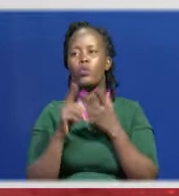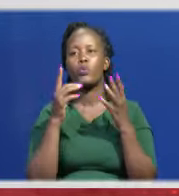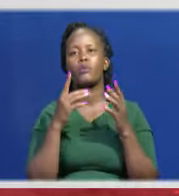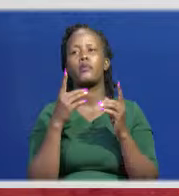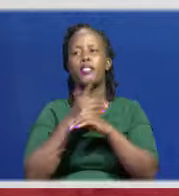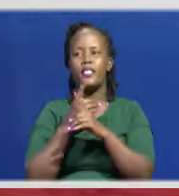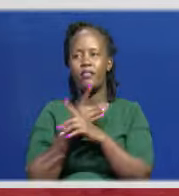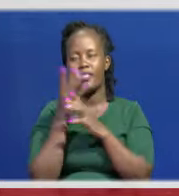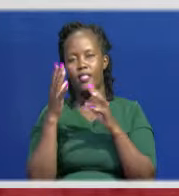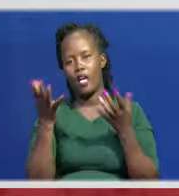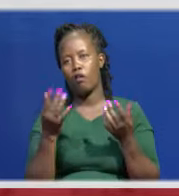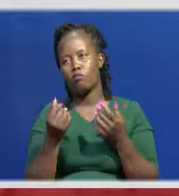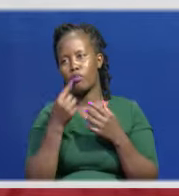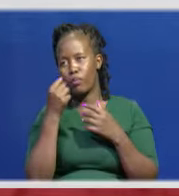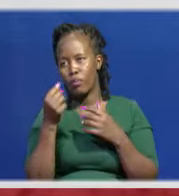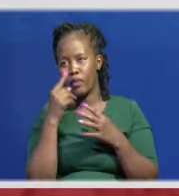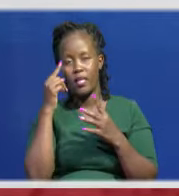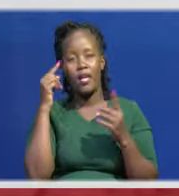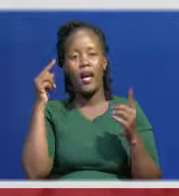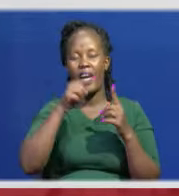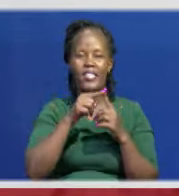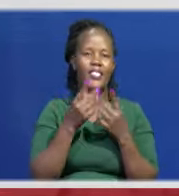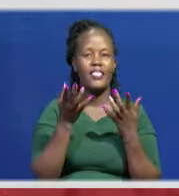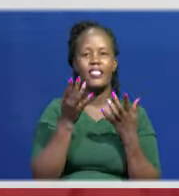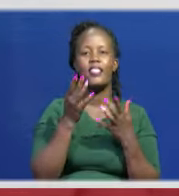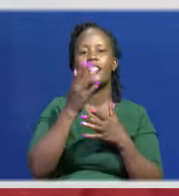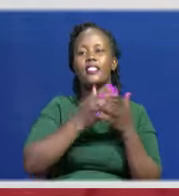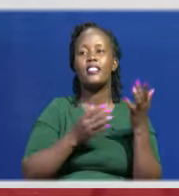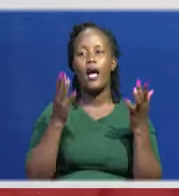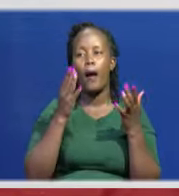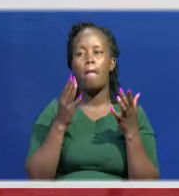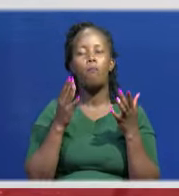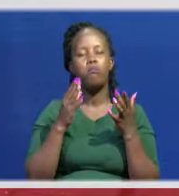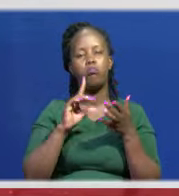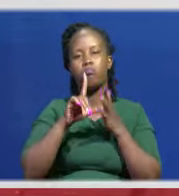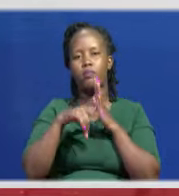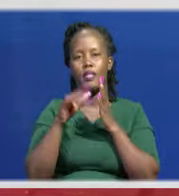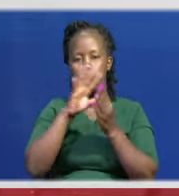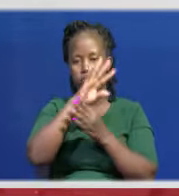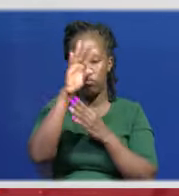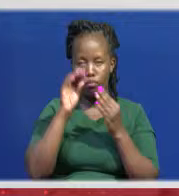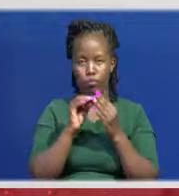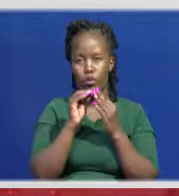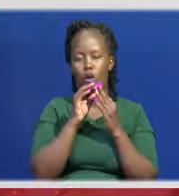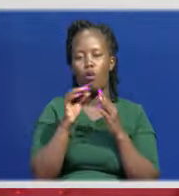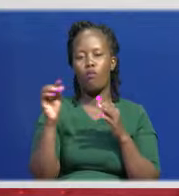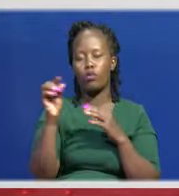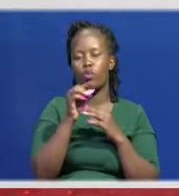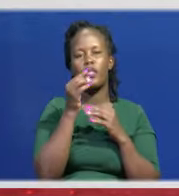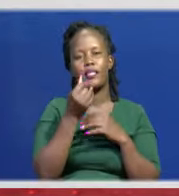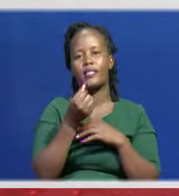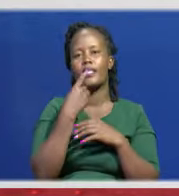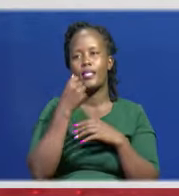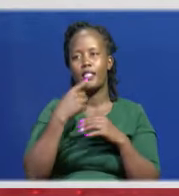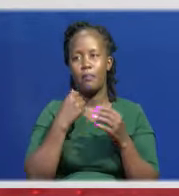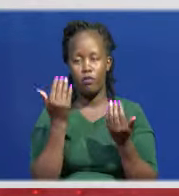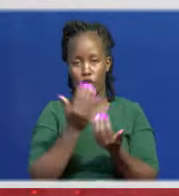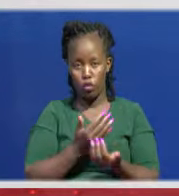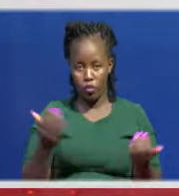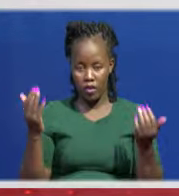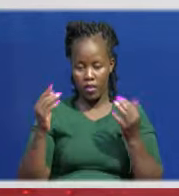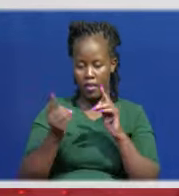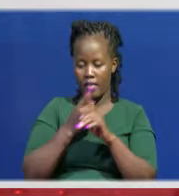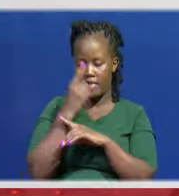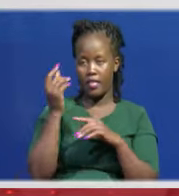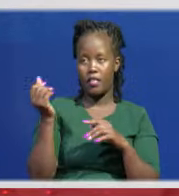for diagnosis all the way to piloting some of these tools and now the rollout of shorter course treatments for children since